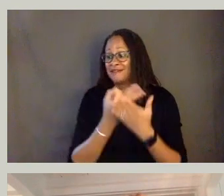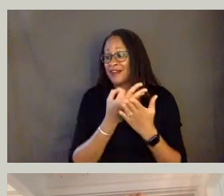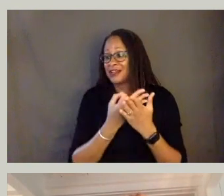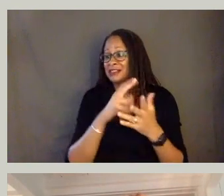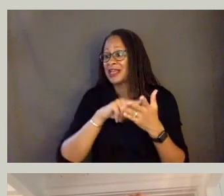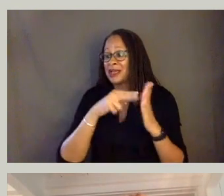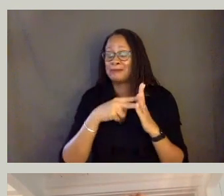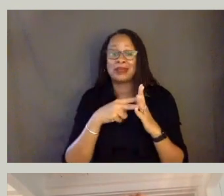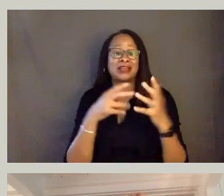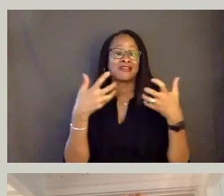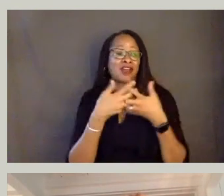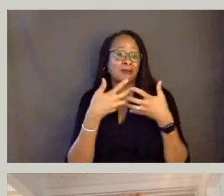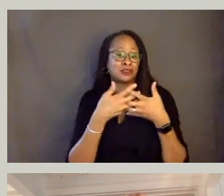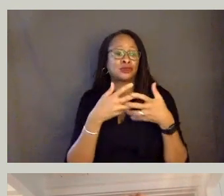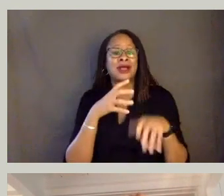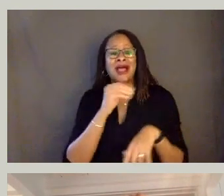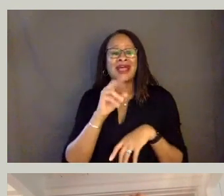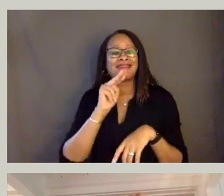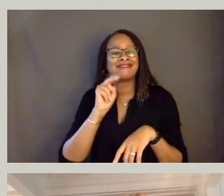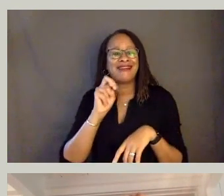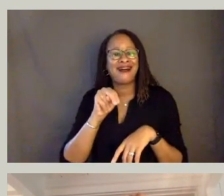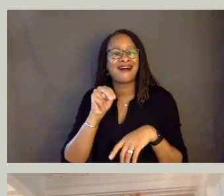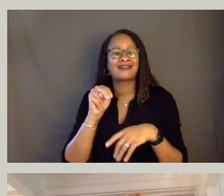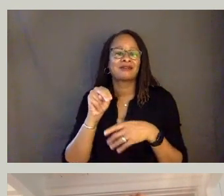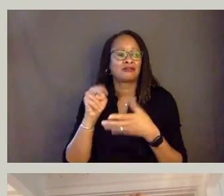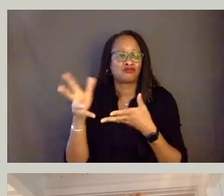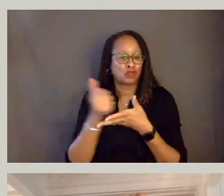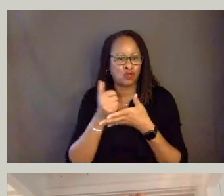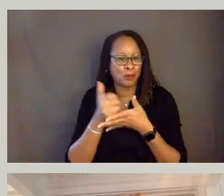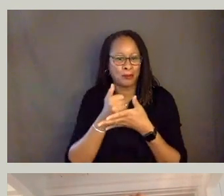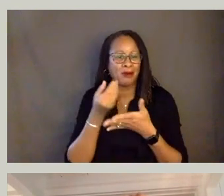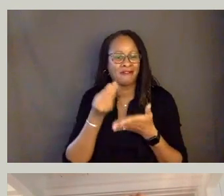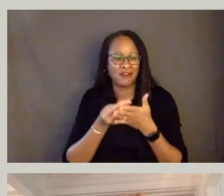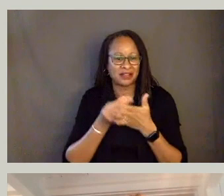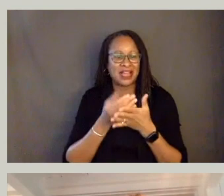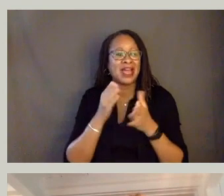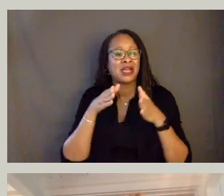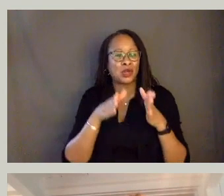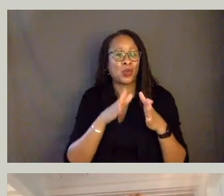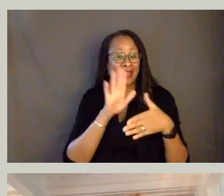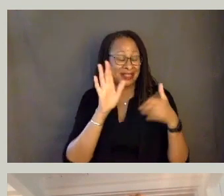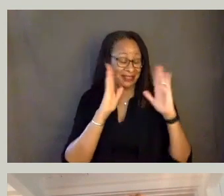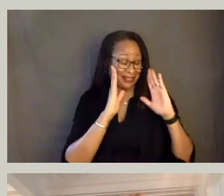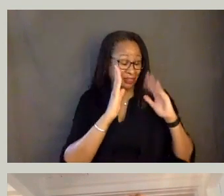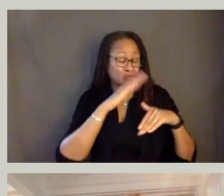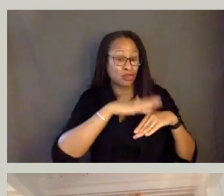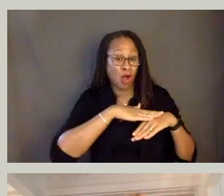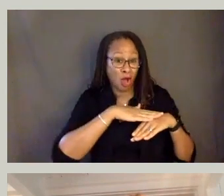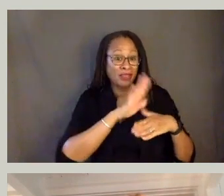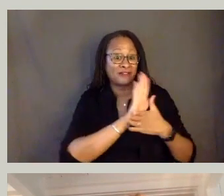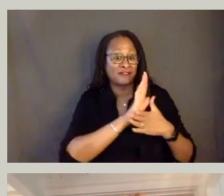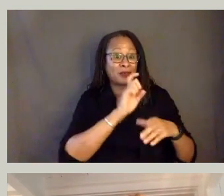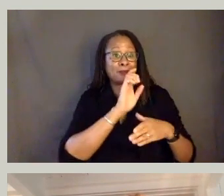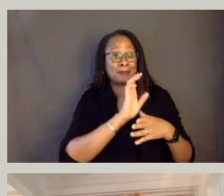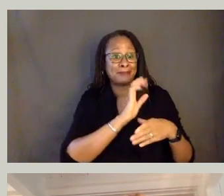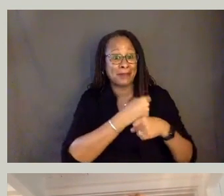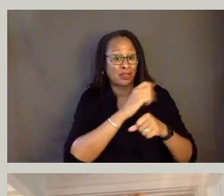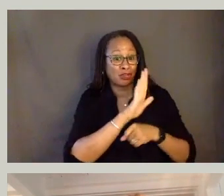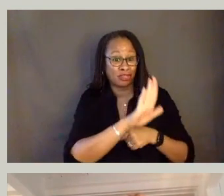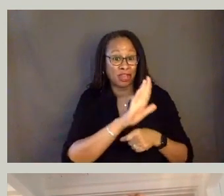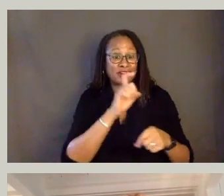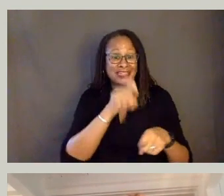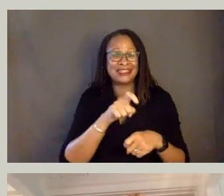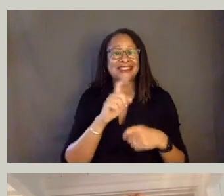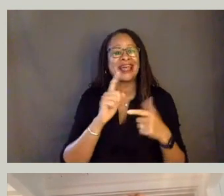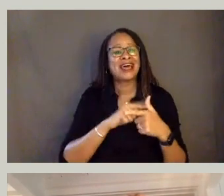combination of recoupable and non-recoupable funds in a way that centers the filmmaker's needs, then in these